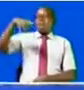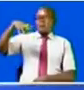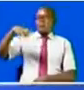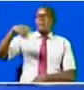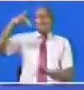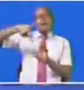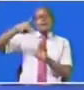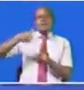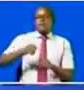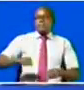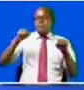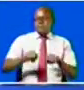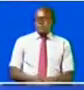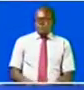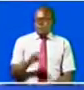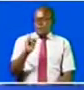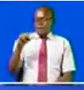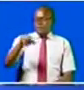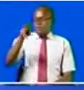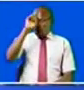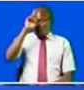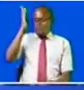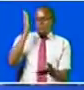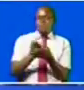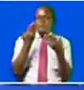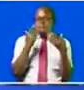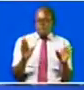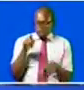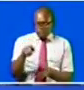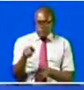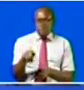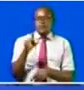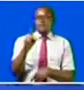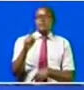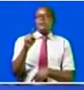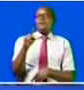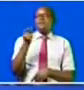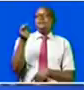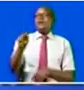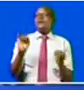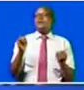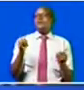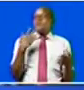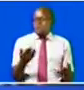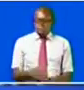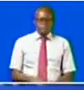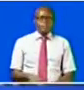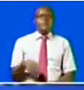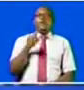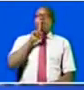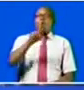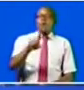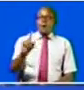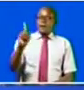The Inspector General of Police, Joseph Boynet, has confirmed the incident to KTN News and says he has